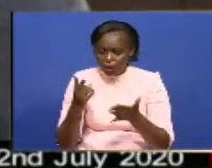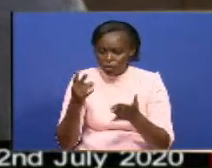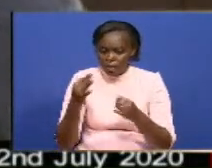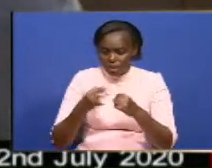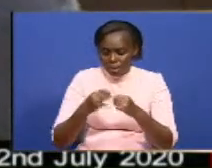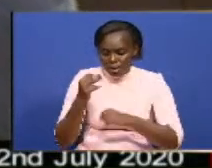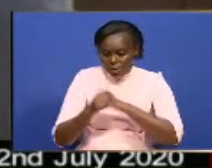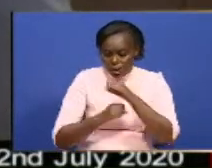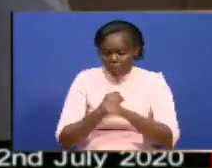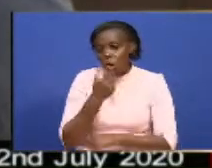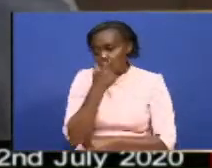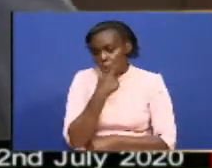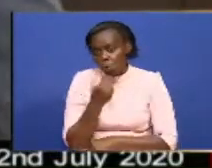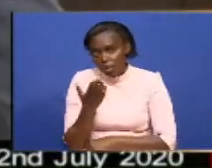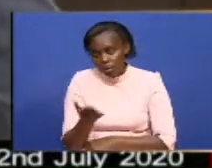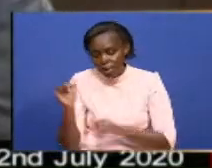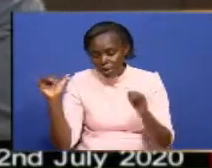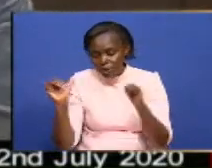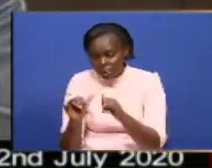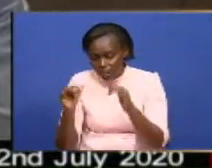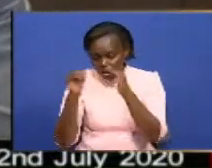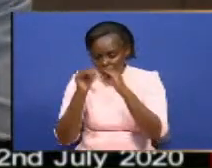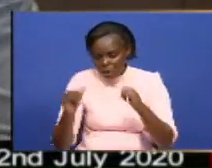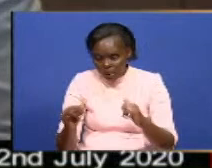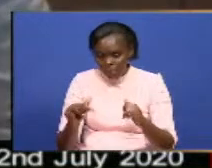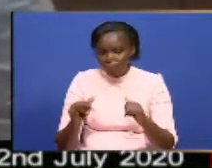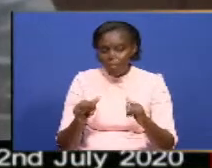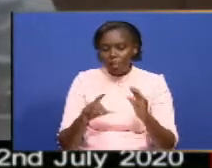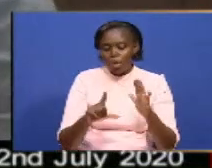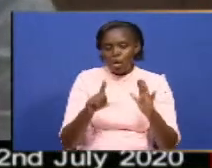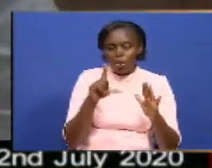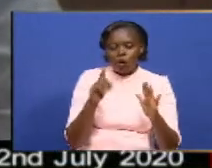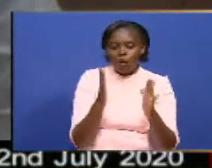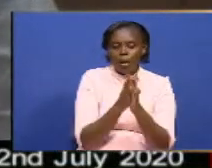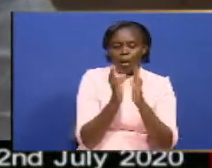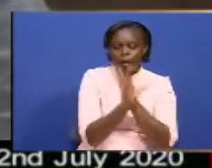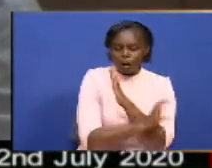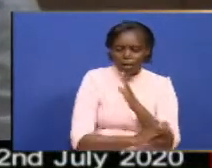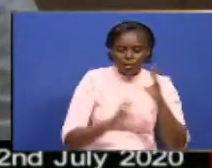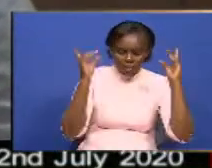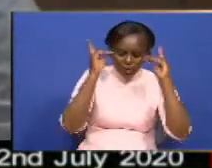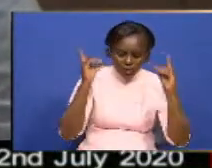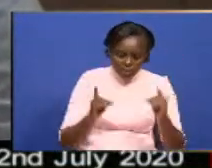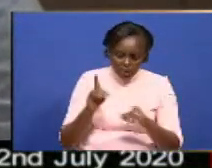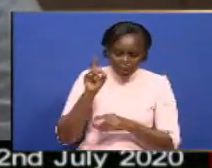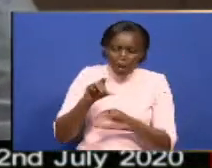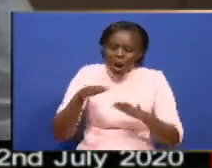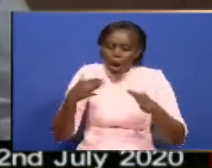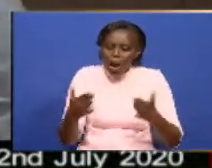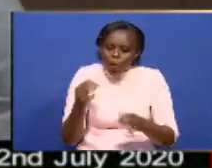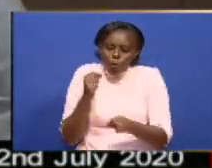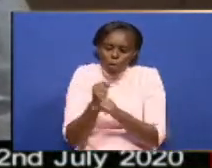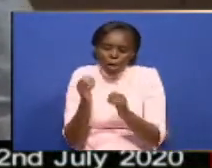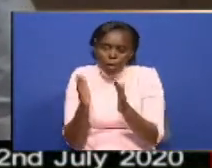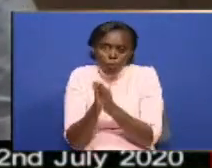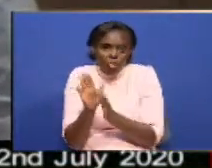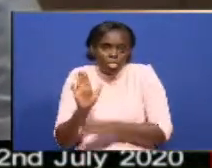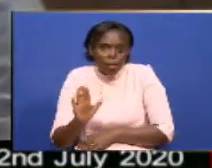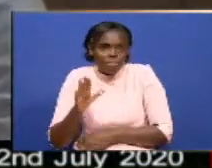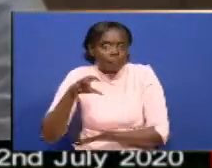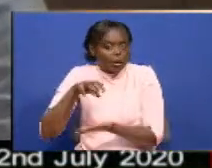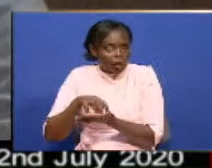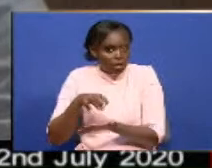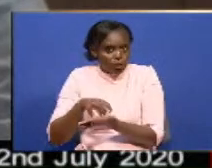years old. So of course this law and the country has to decide how do we deal with those